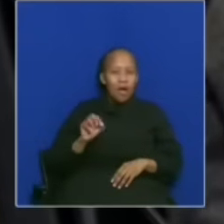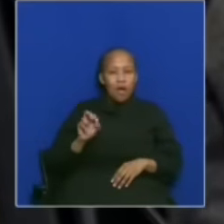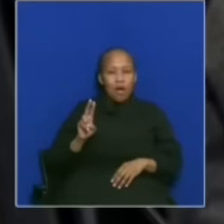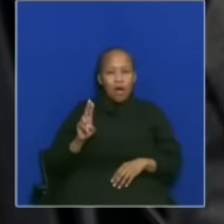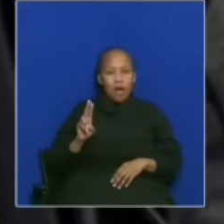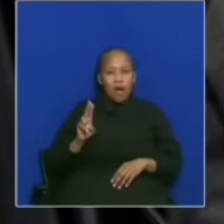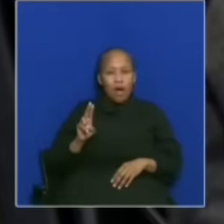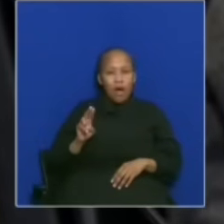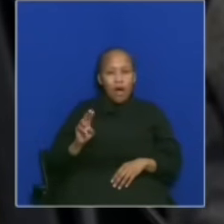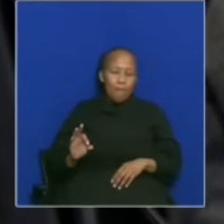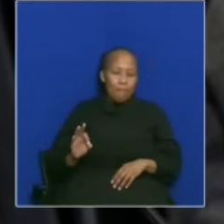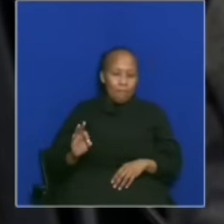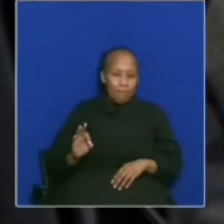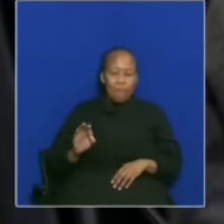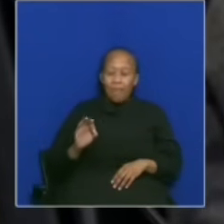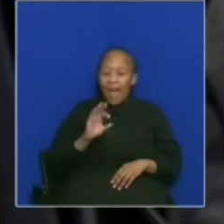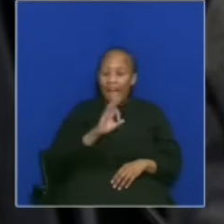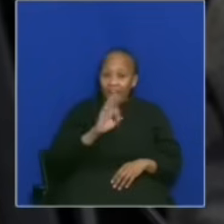That,